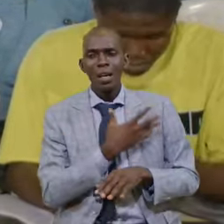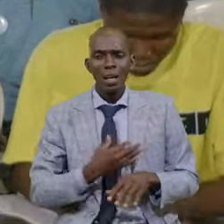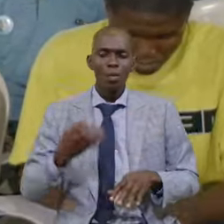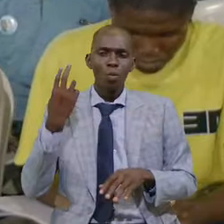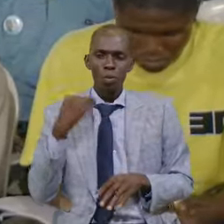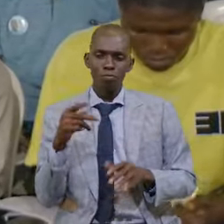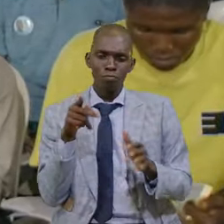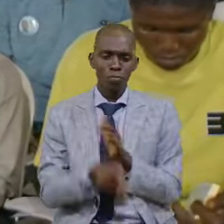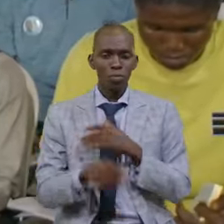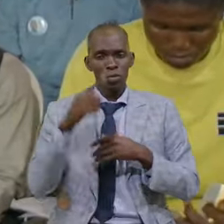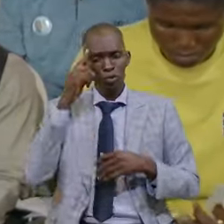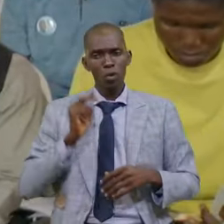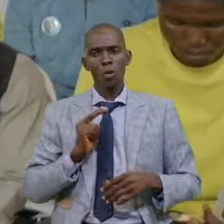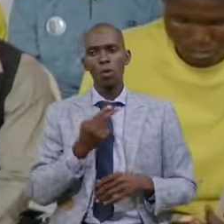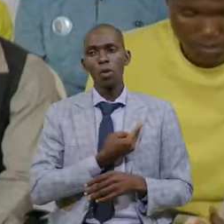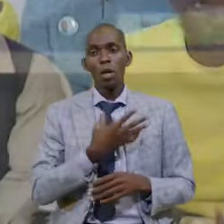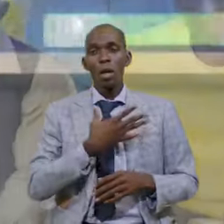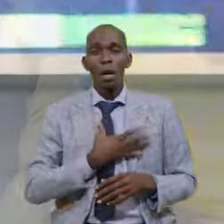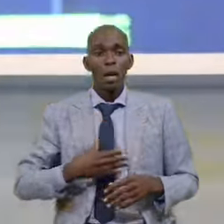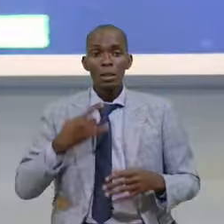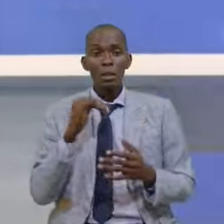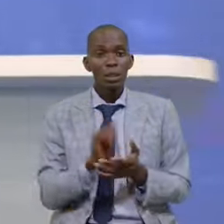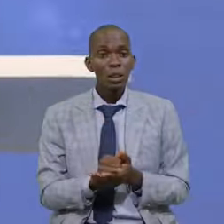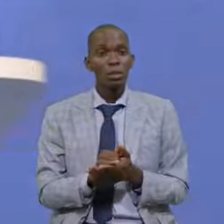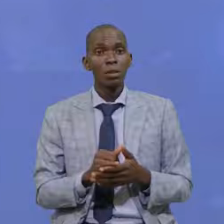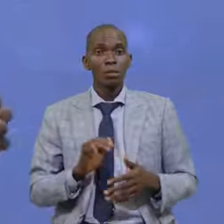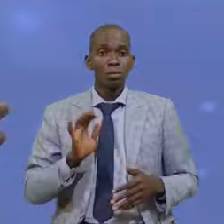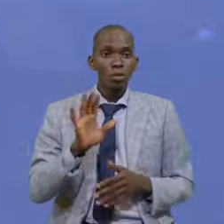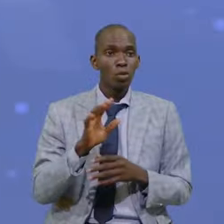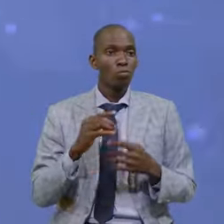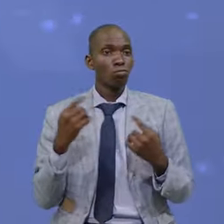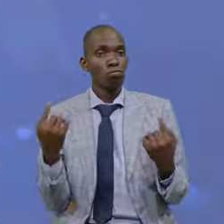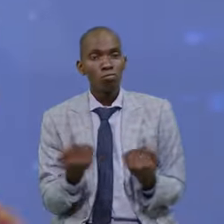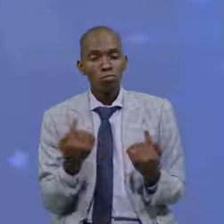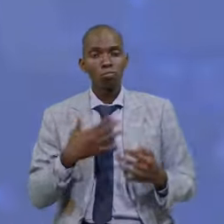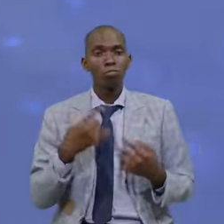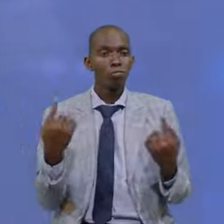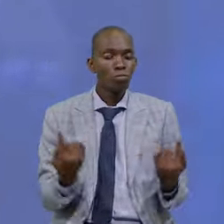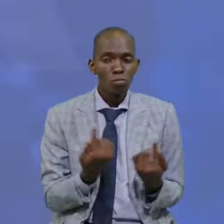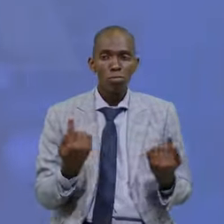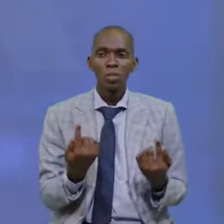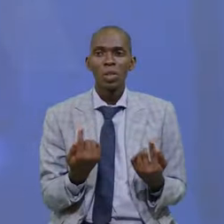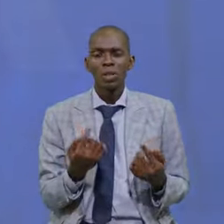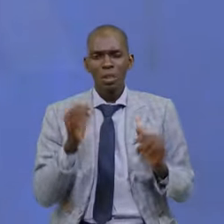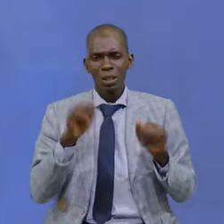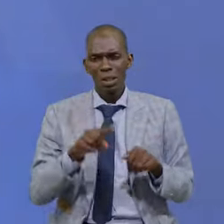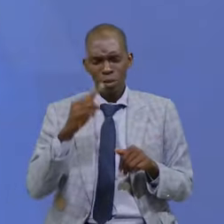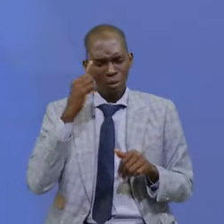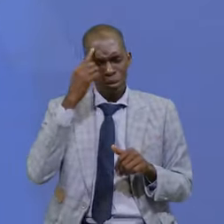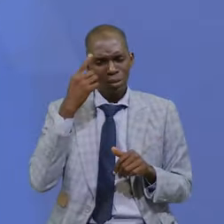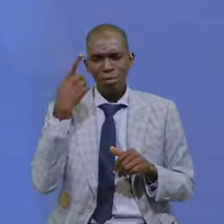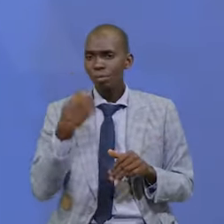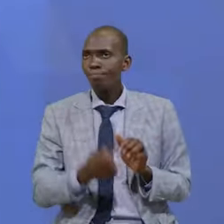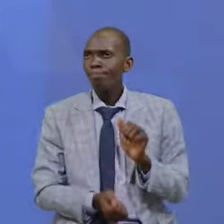And it says, and the government shall be upon his shoulder. Can you think of the greatest governor, the